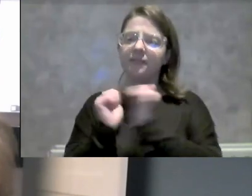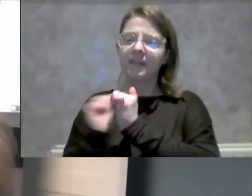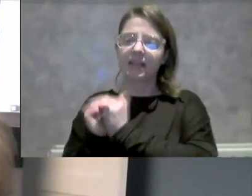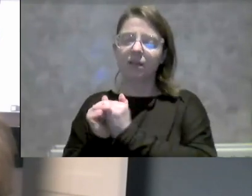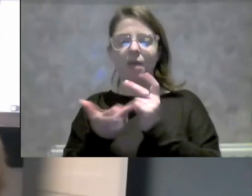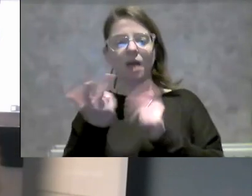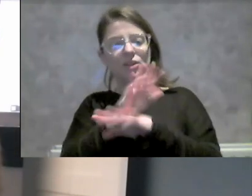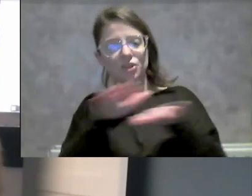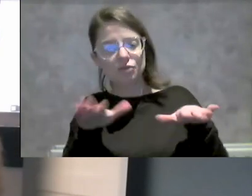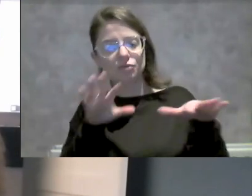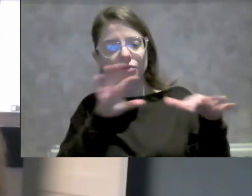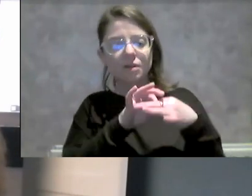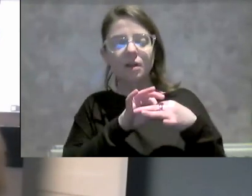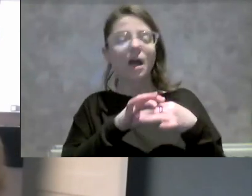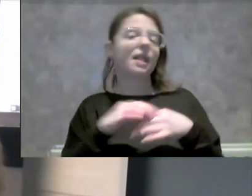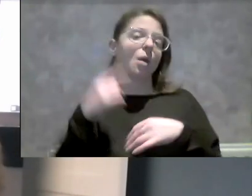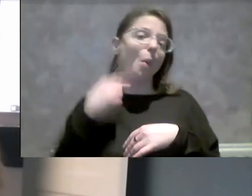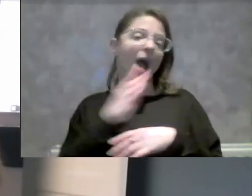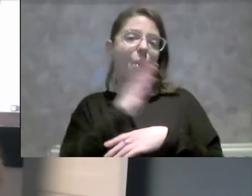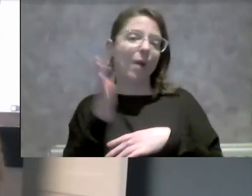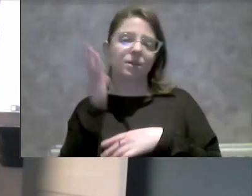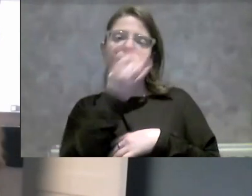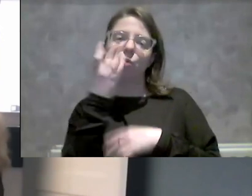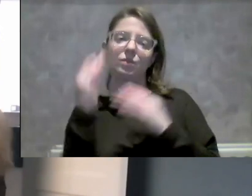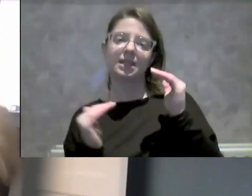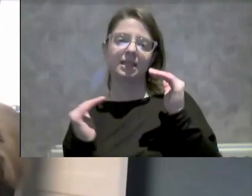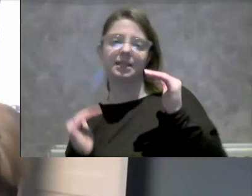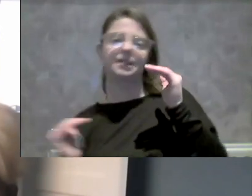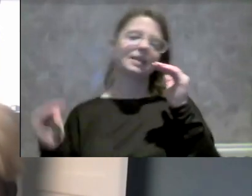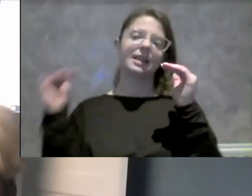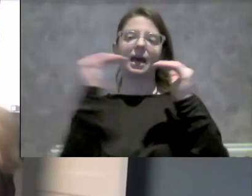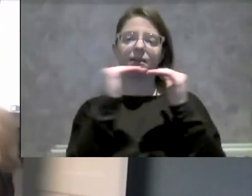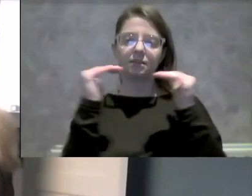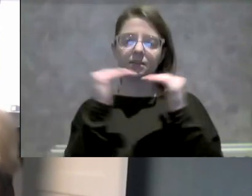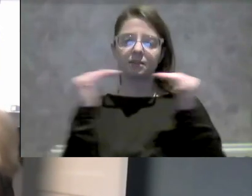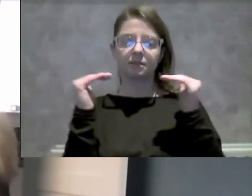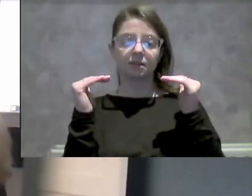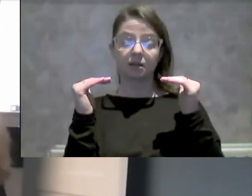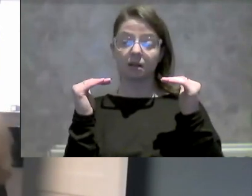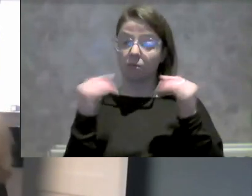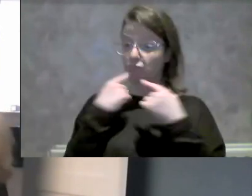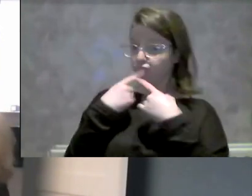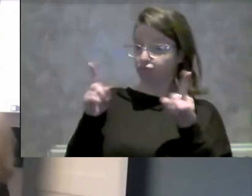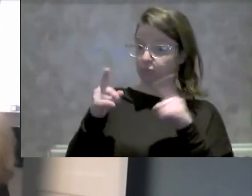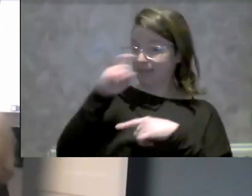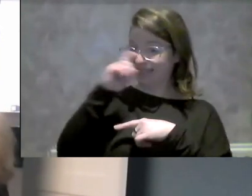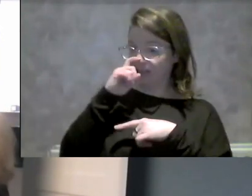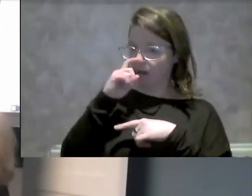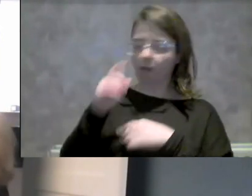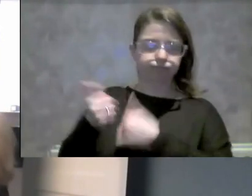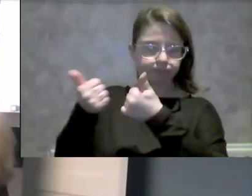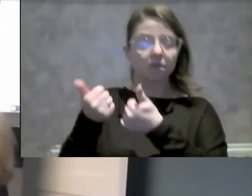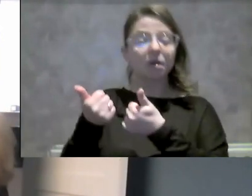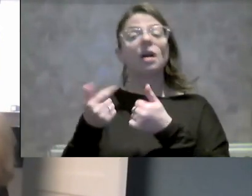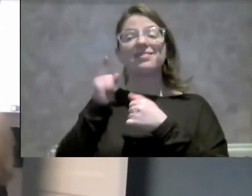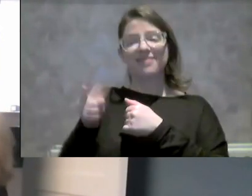kids, and later with white Western beauty standards. But thankfully my sister took it well, and that, paired with my sick foundations, gave